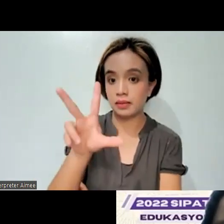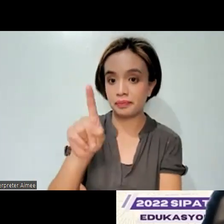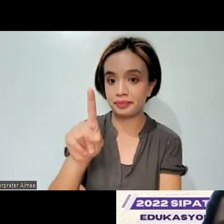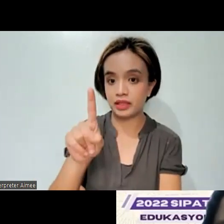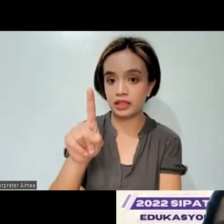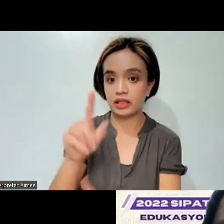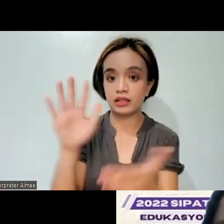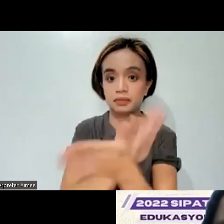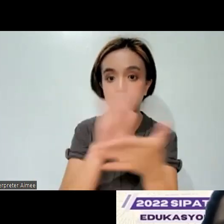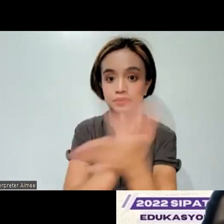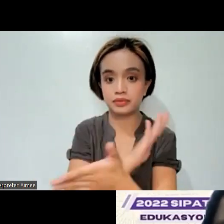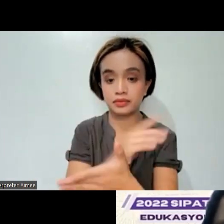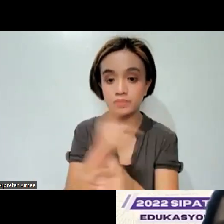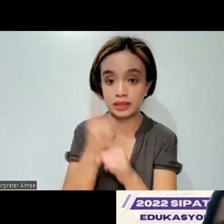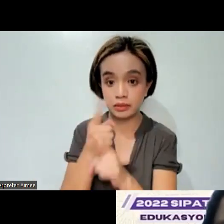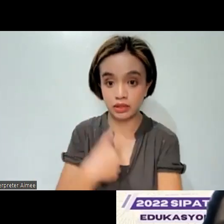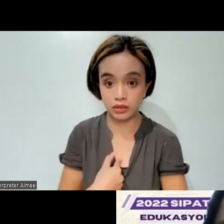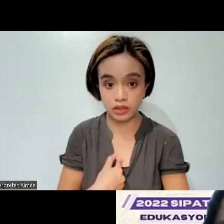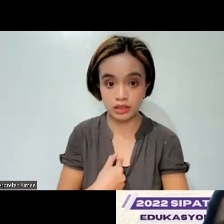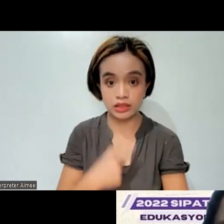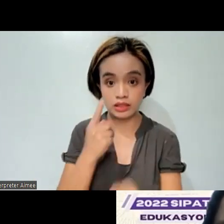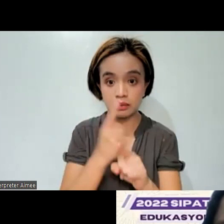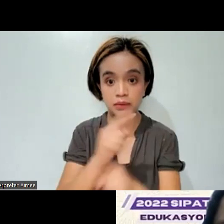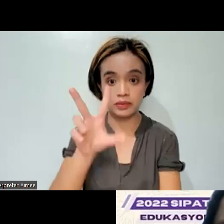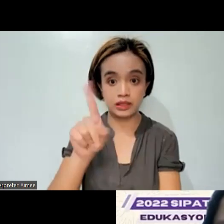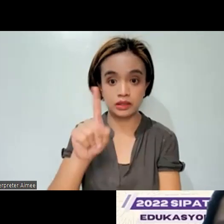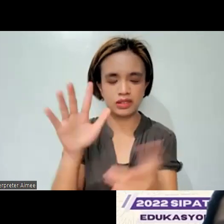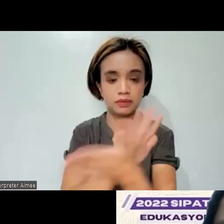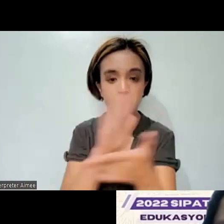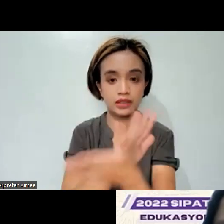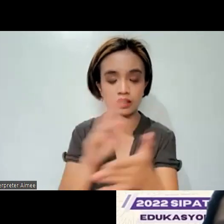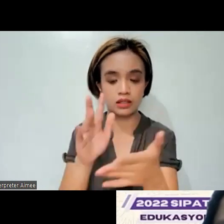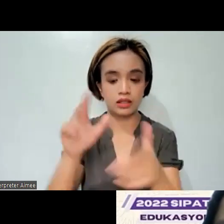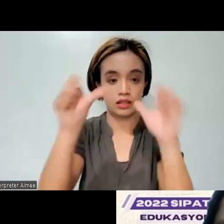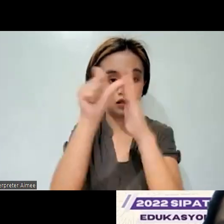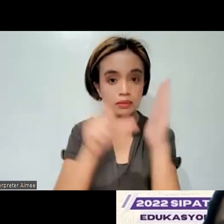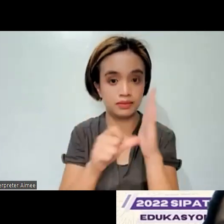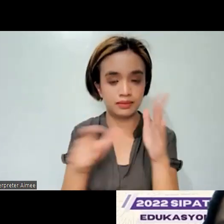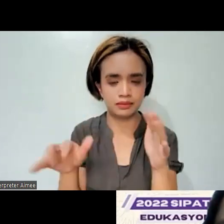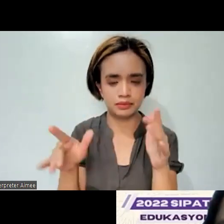31 papers, am I right? It was 31 papers at the end of your